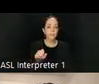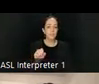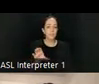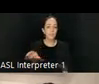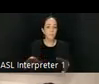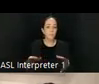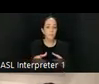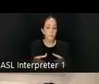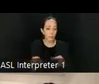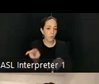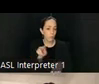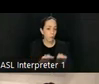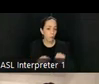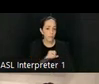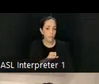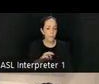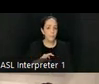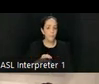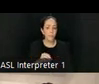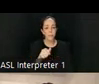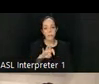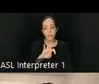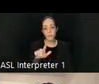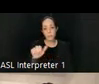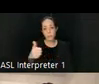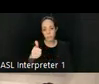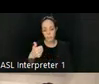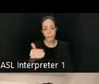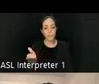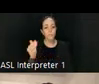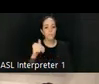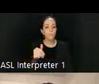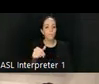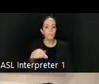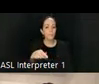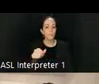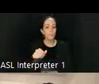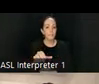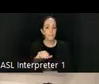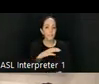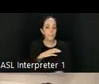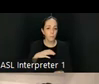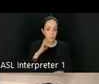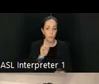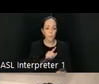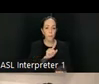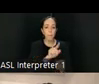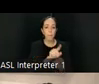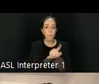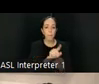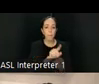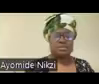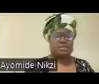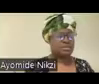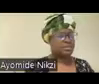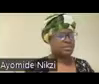Oversight staff on April 10th. And then the Police Accountability Commission will be meeting with Commissioner